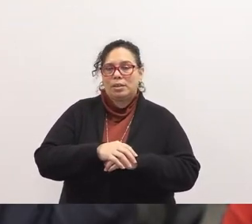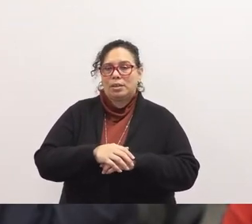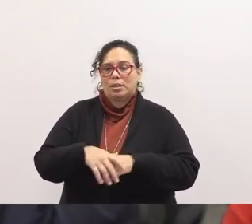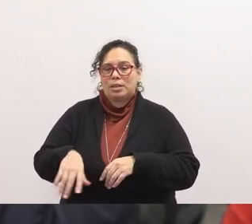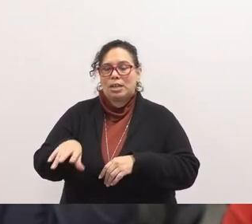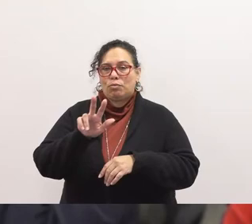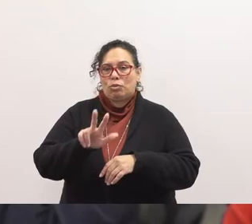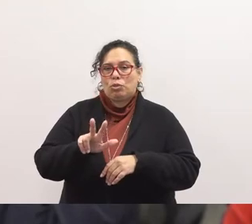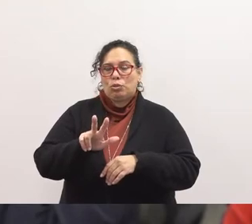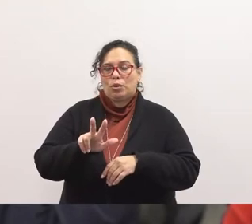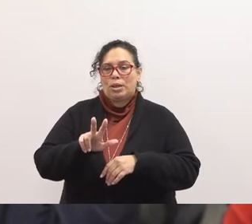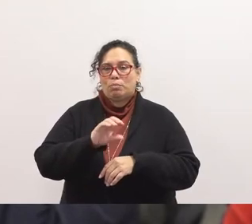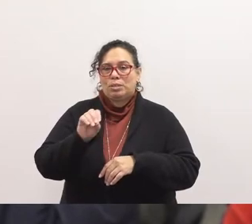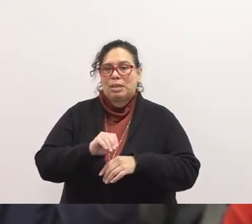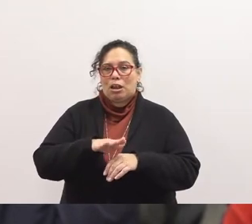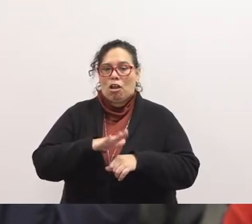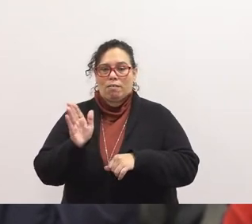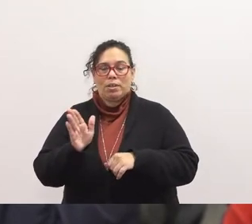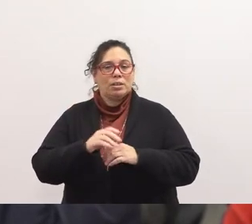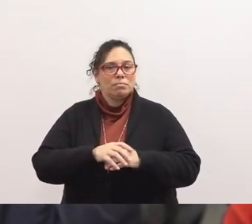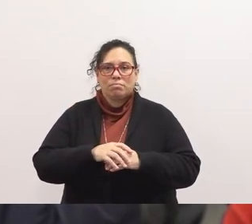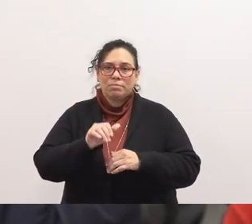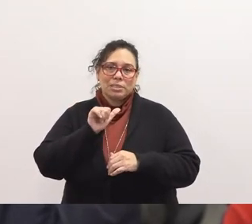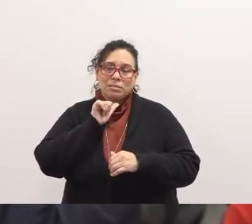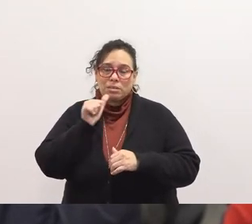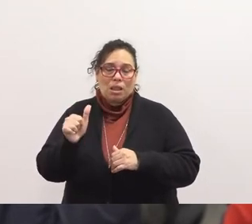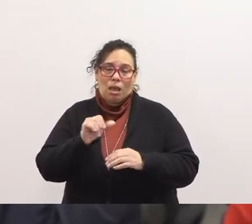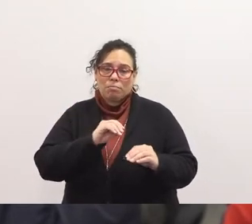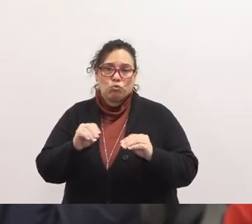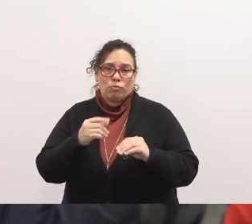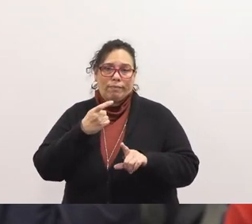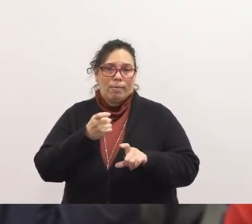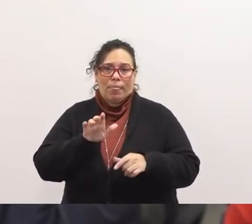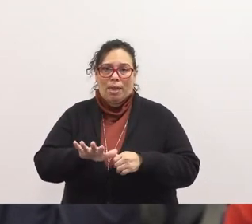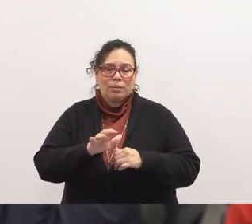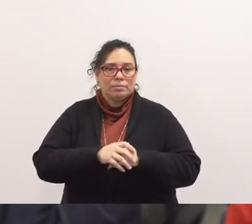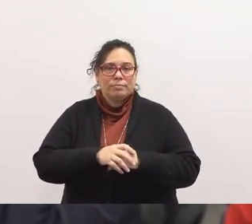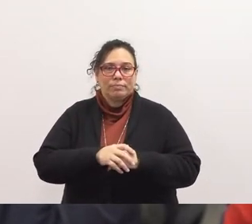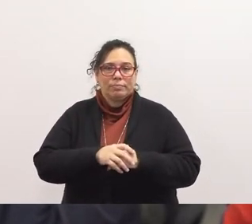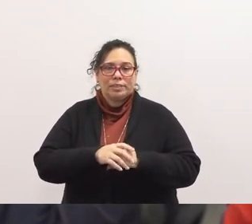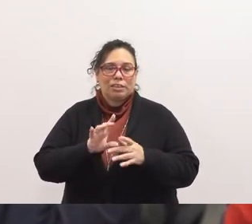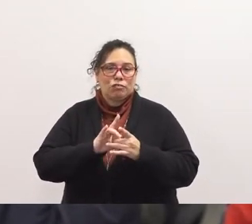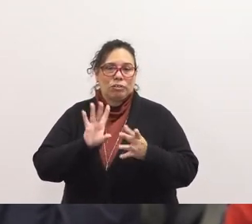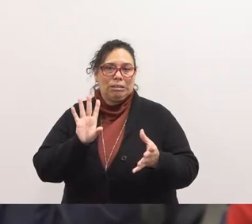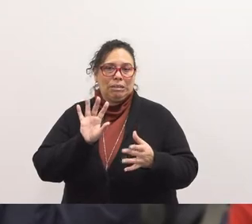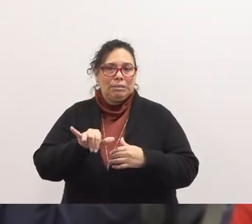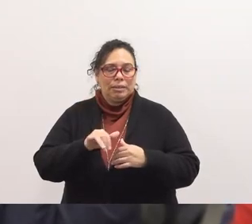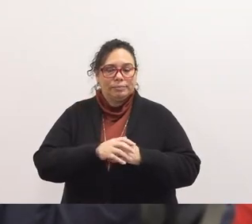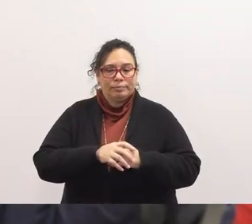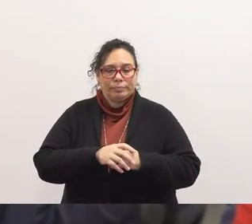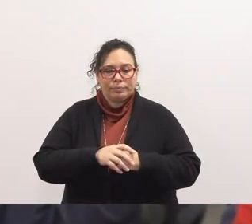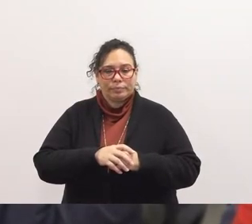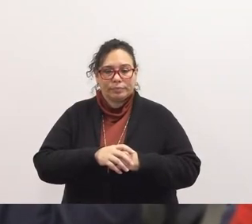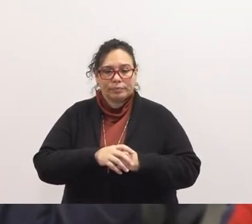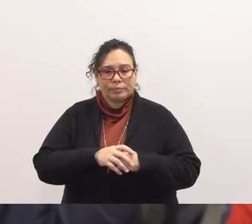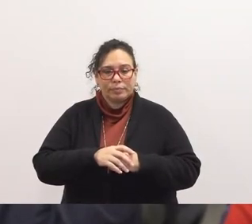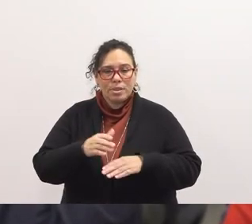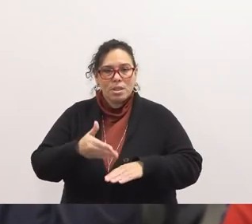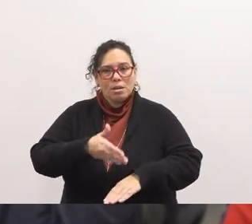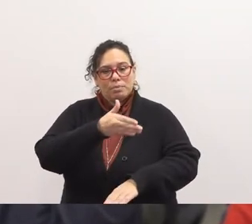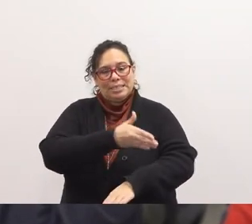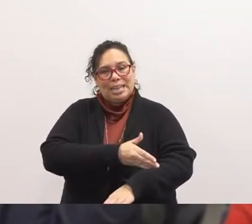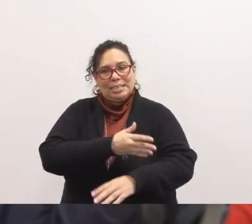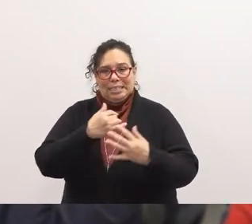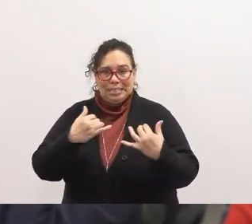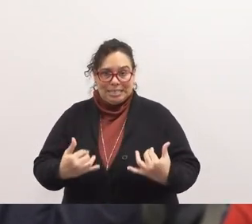and 3% off. They have not budged from that since they released that, even though the update that came